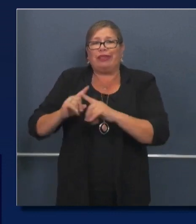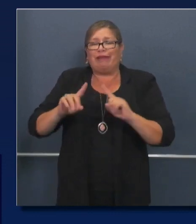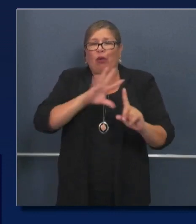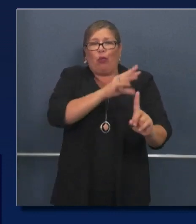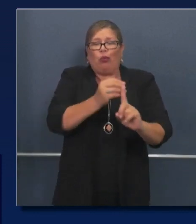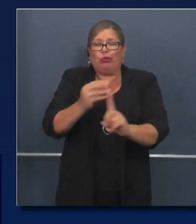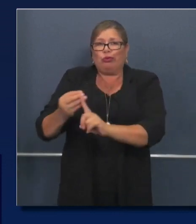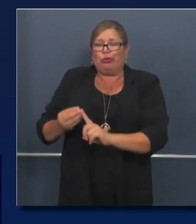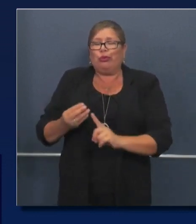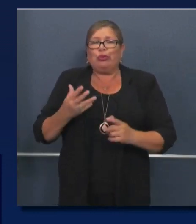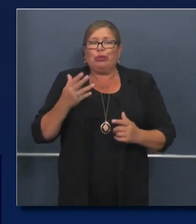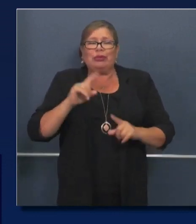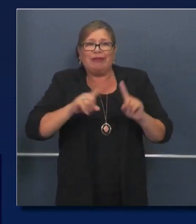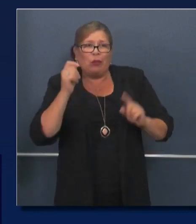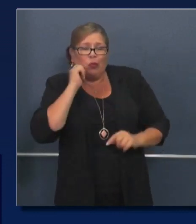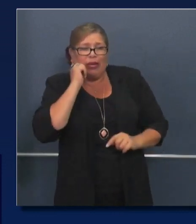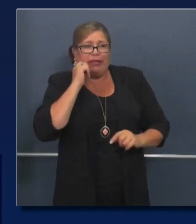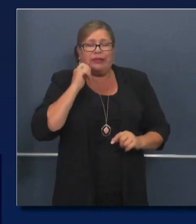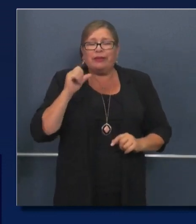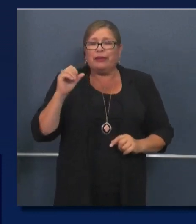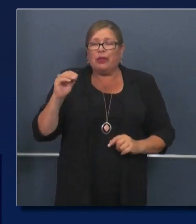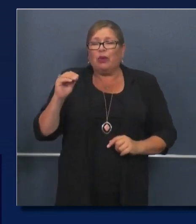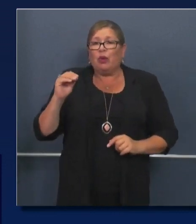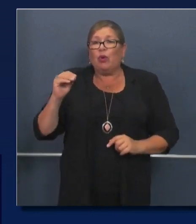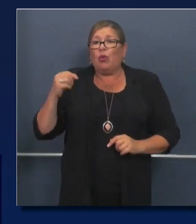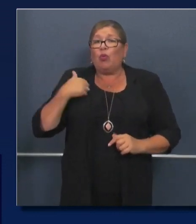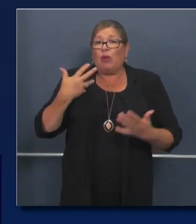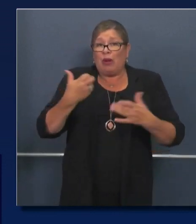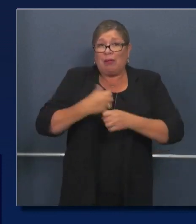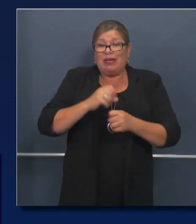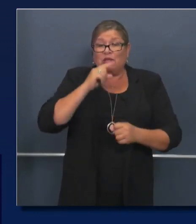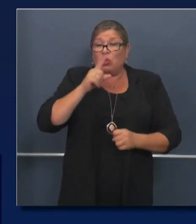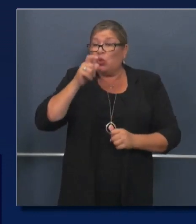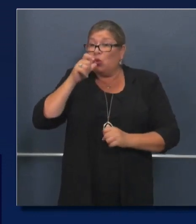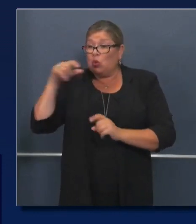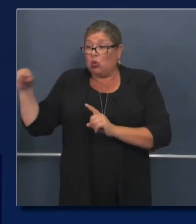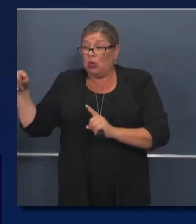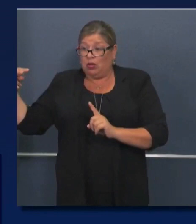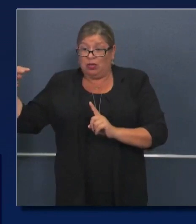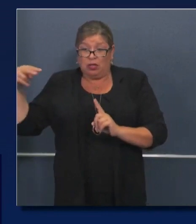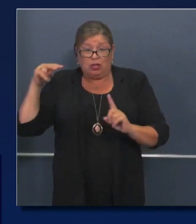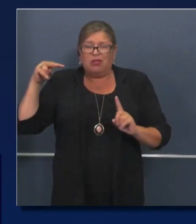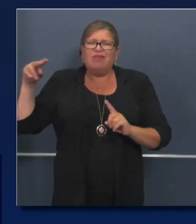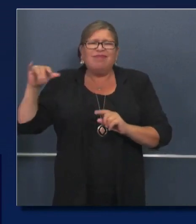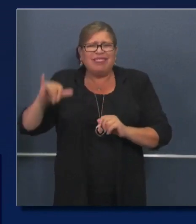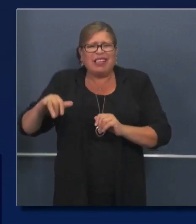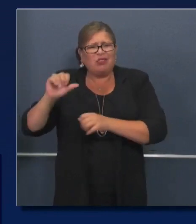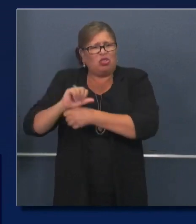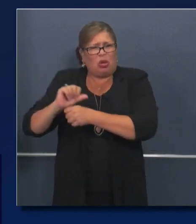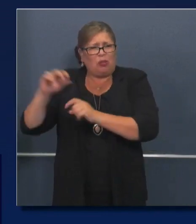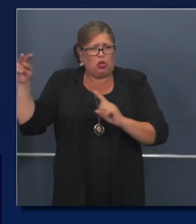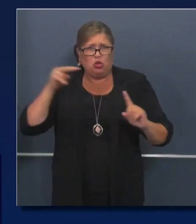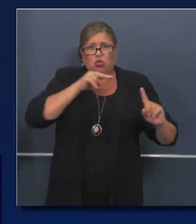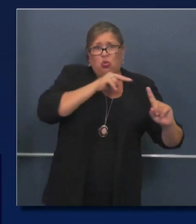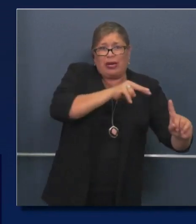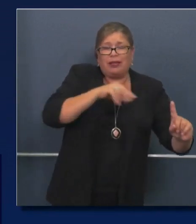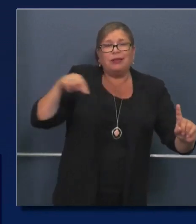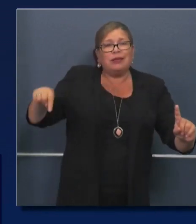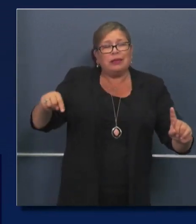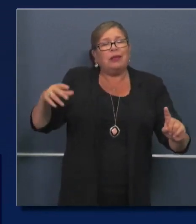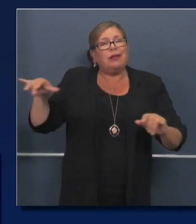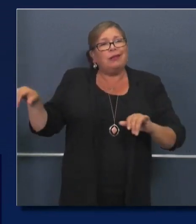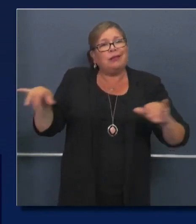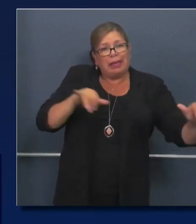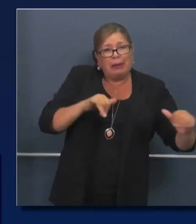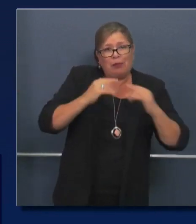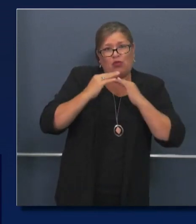it's incumbent that we have a tracing core that looks like our communities, and we have trusted messengers that can make those phone calls and